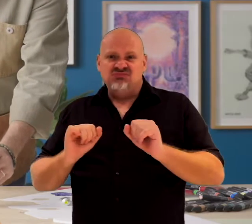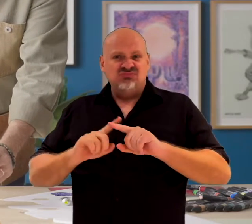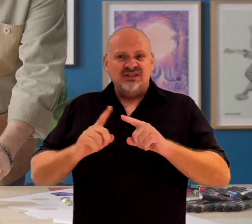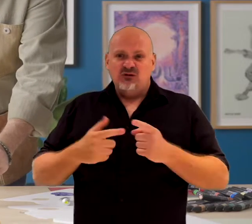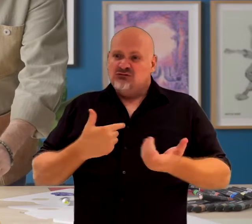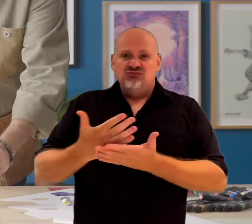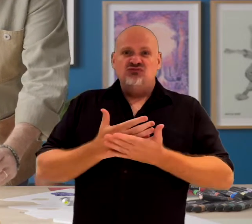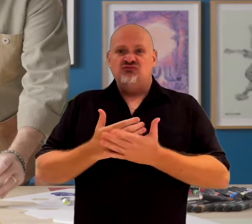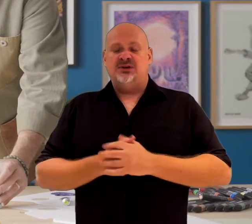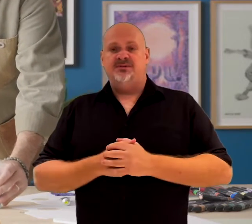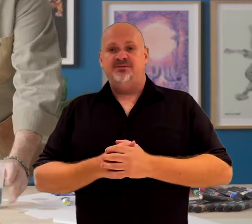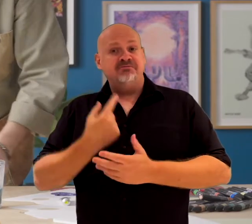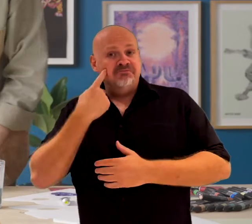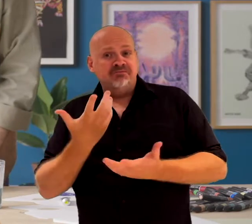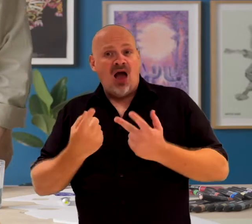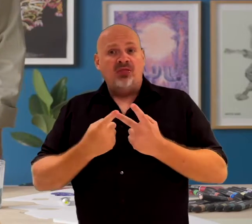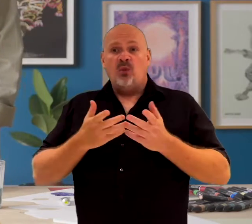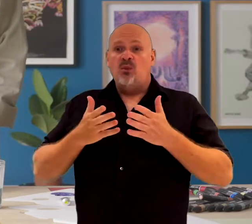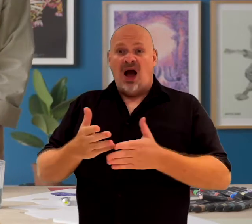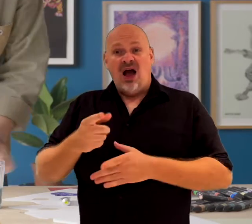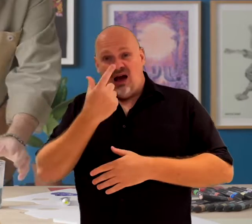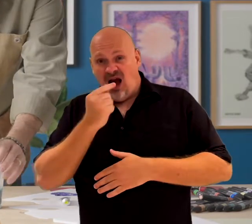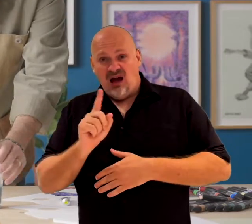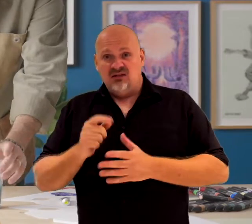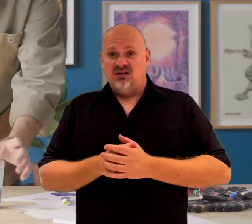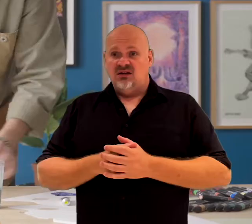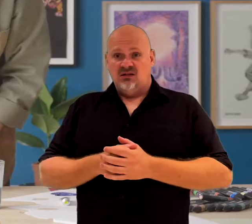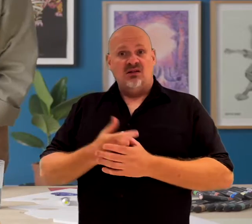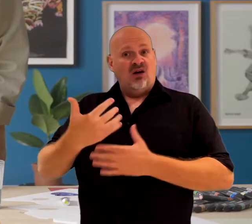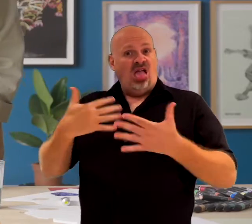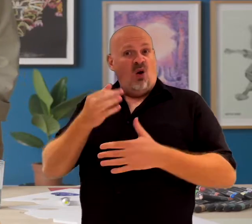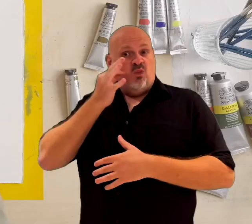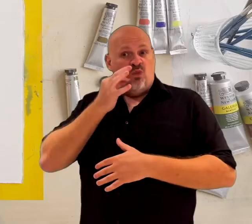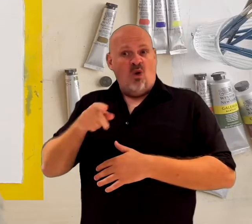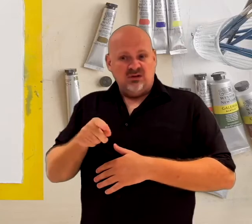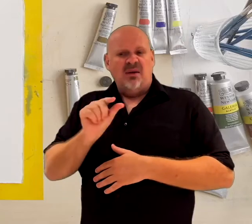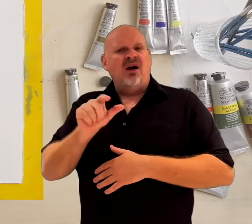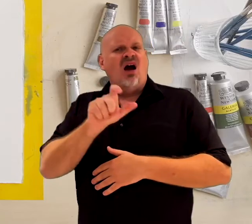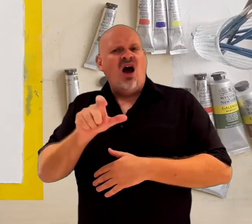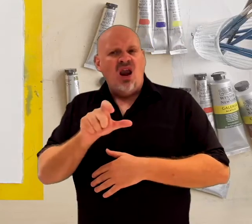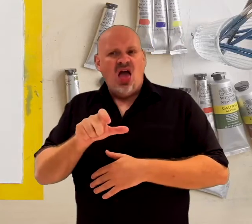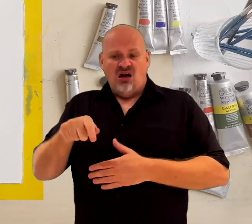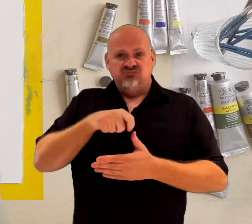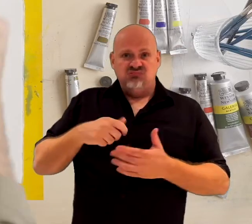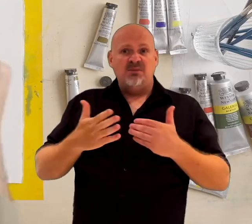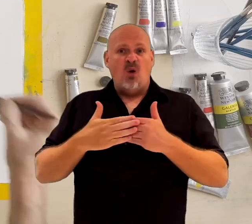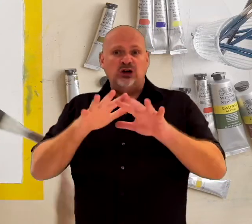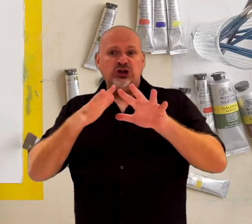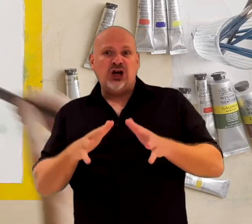start is you could just start with water, a little bit of color, so that you can create more shapes.